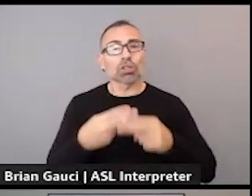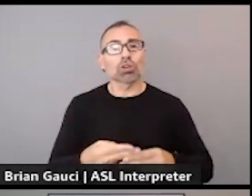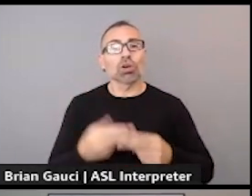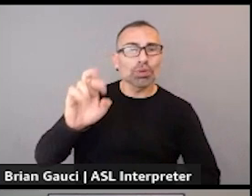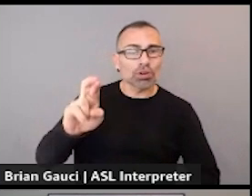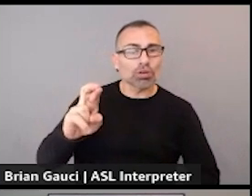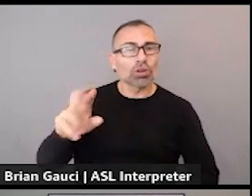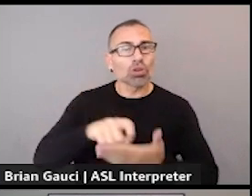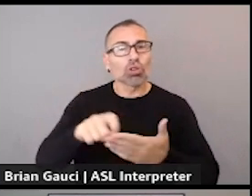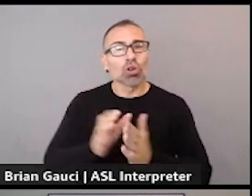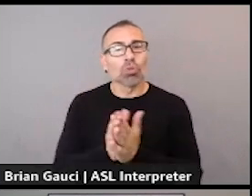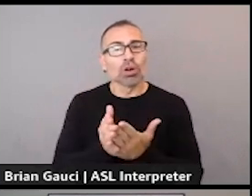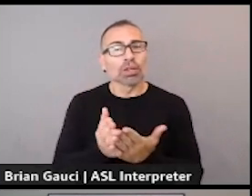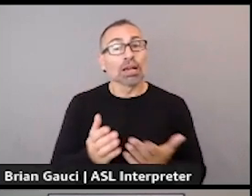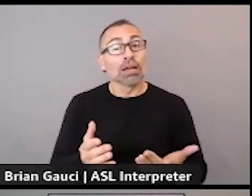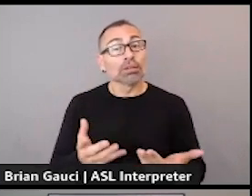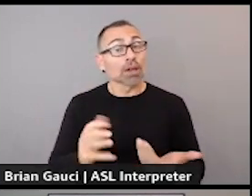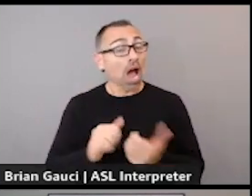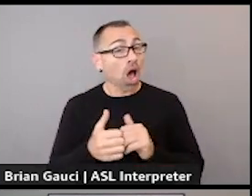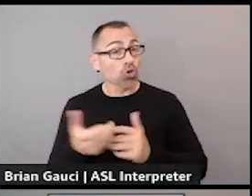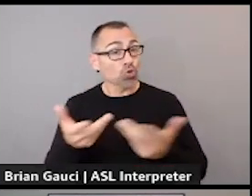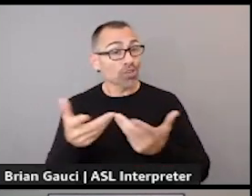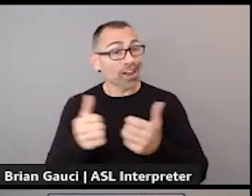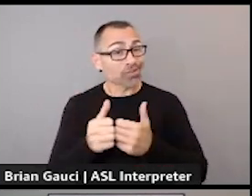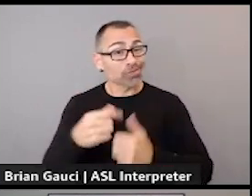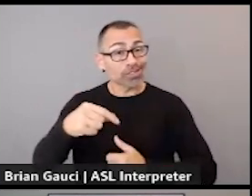like talk a little bit about some of those conceptuals? I think maybe